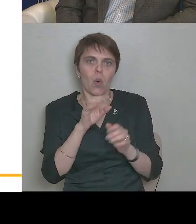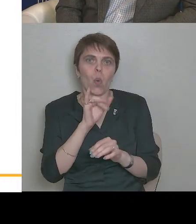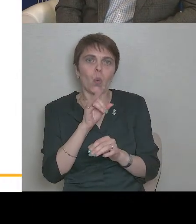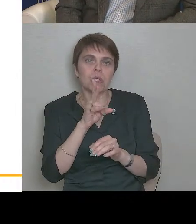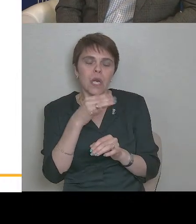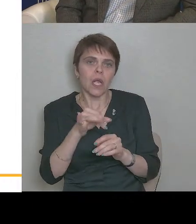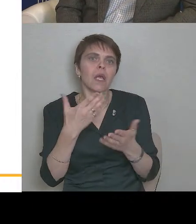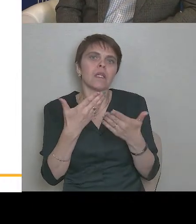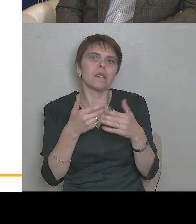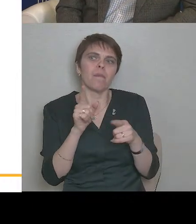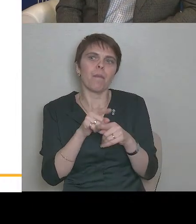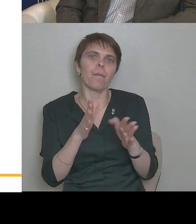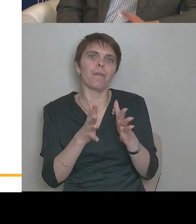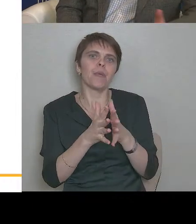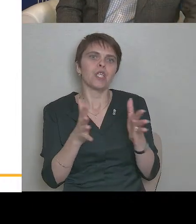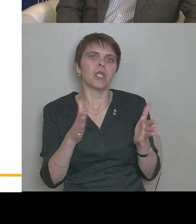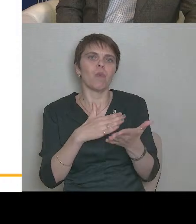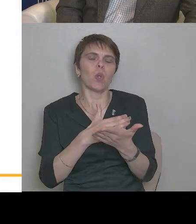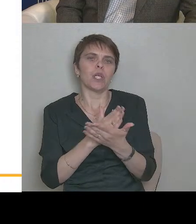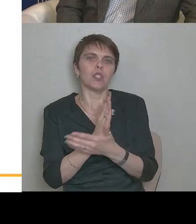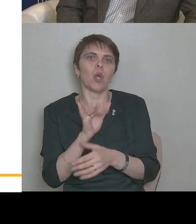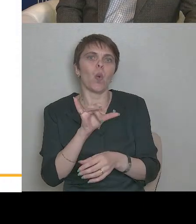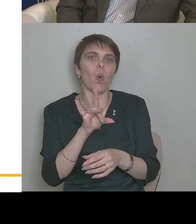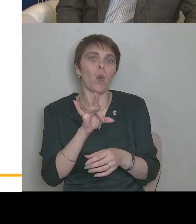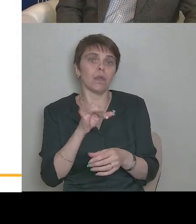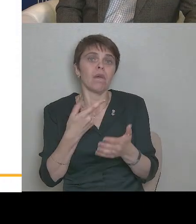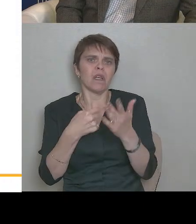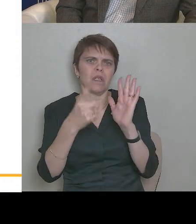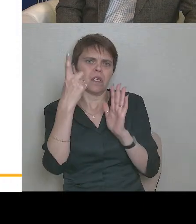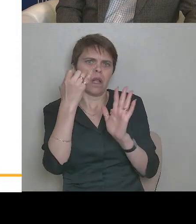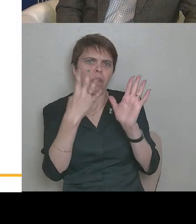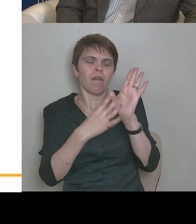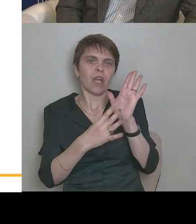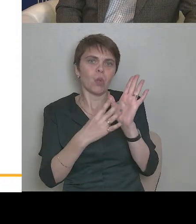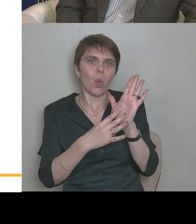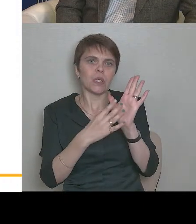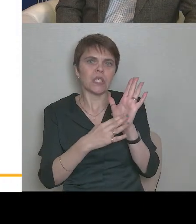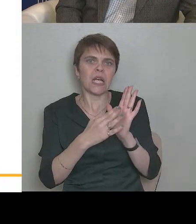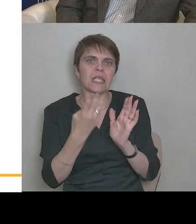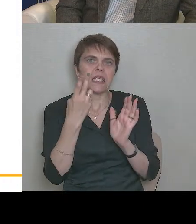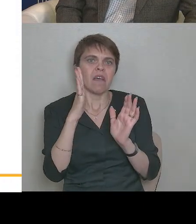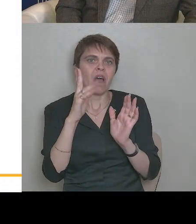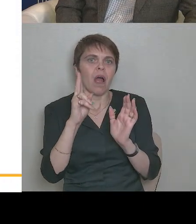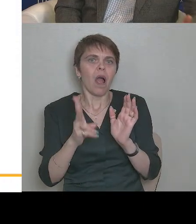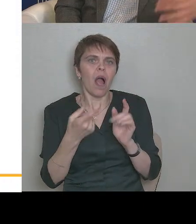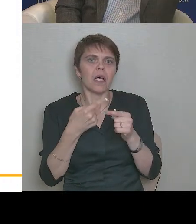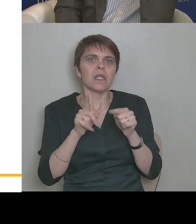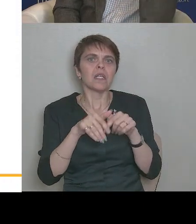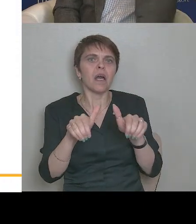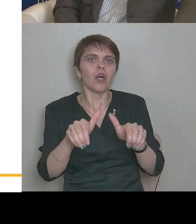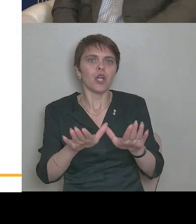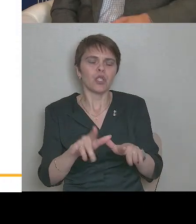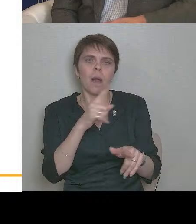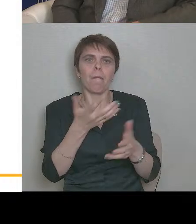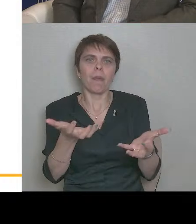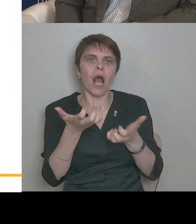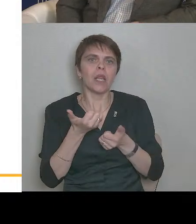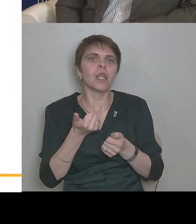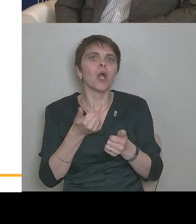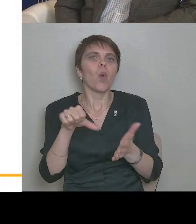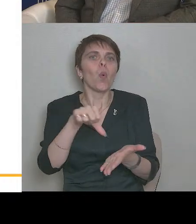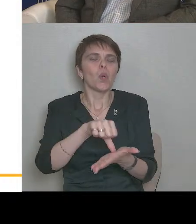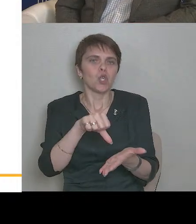territorial arrangement, the majority of political parties, and there were 190, which